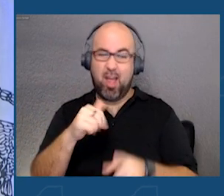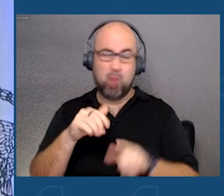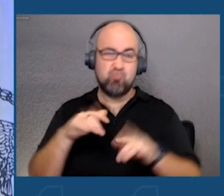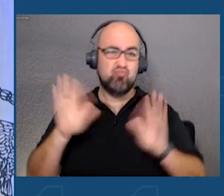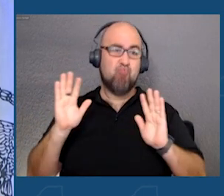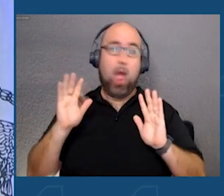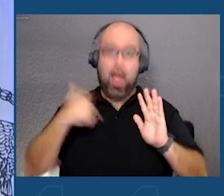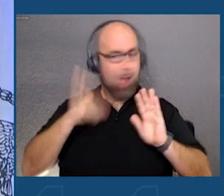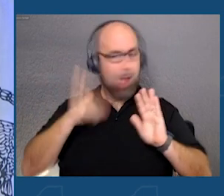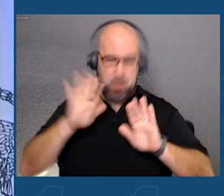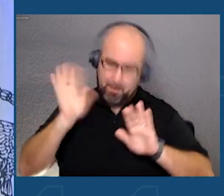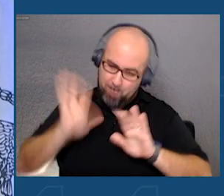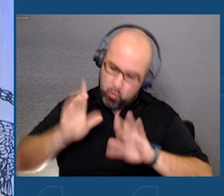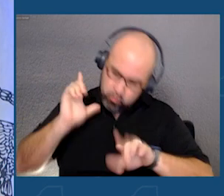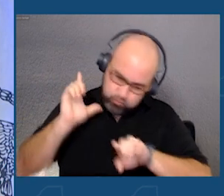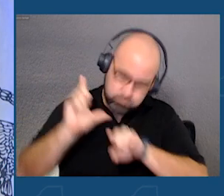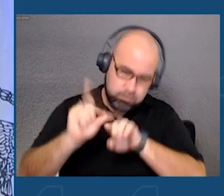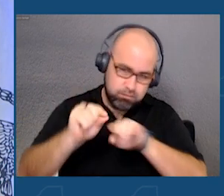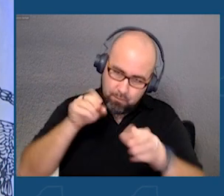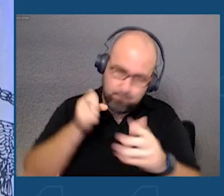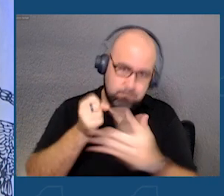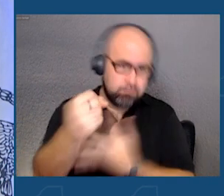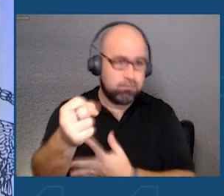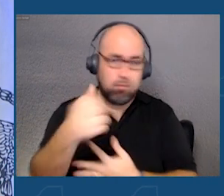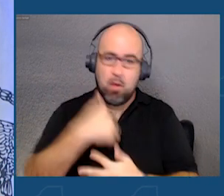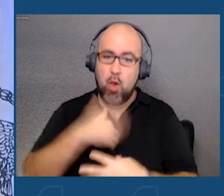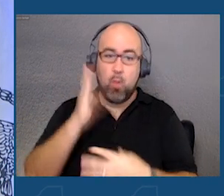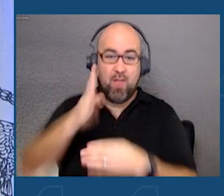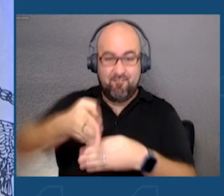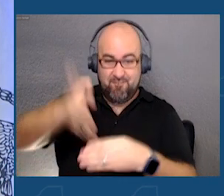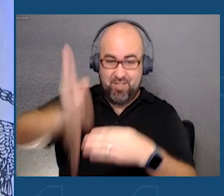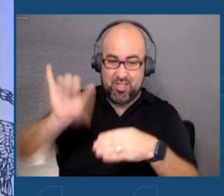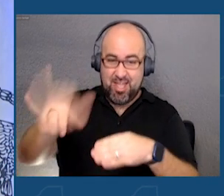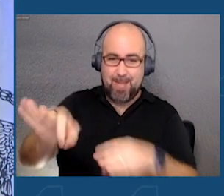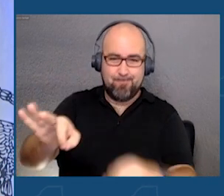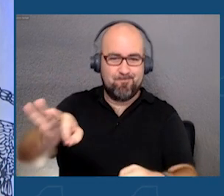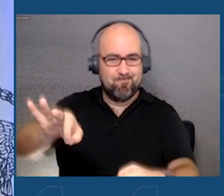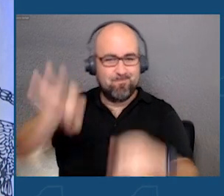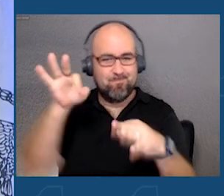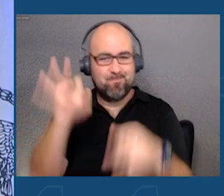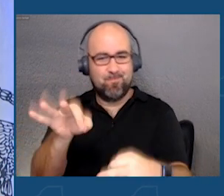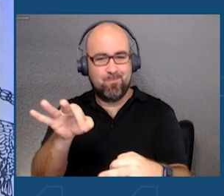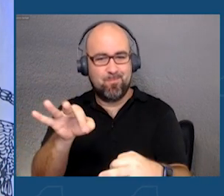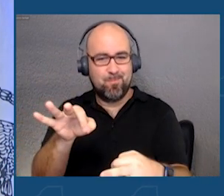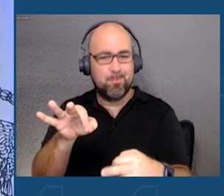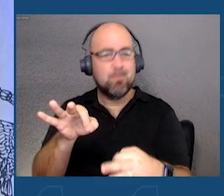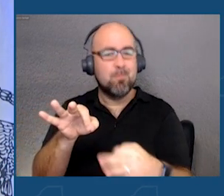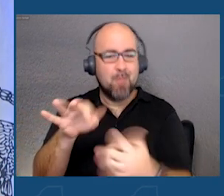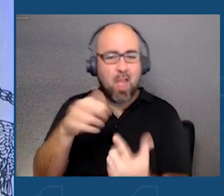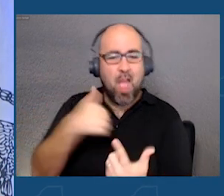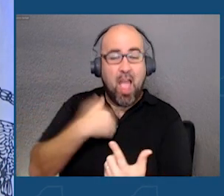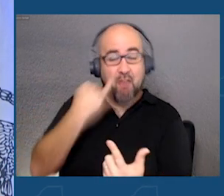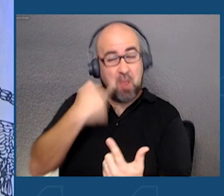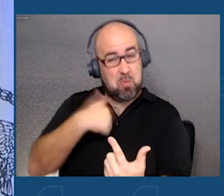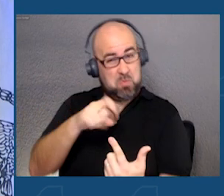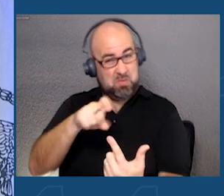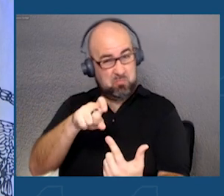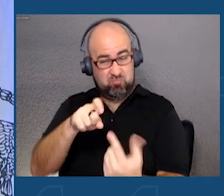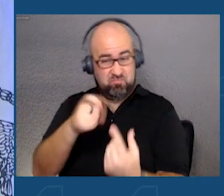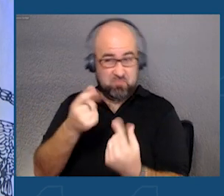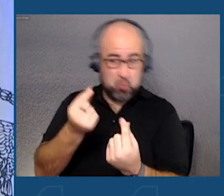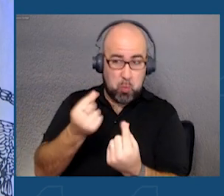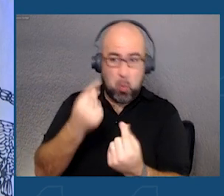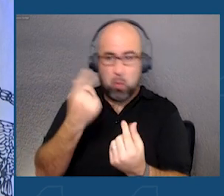define us for generations to come when we get that finished. So I have 3 words for what we need to do for our public transit